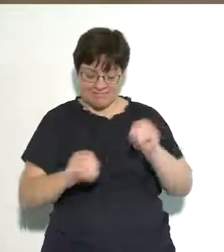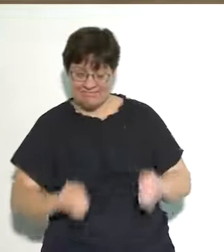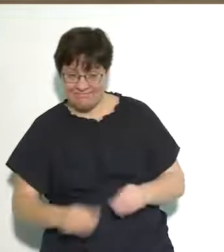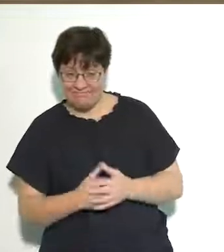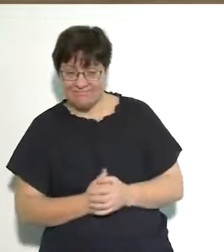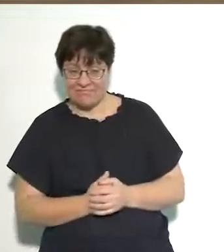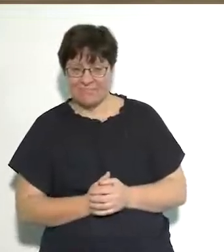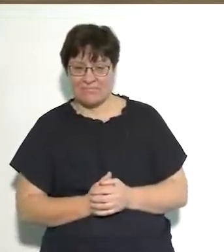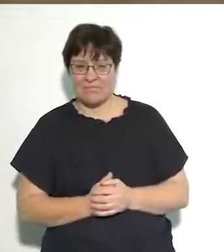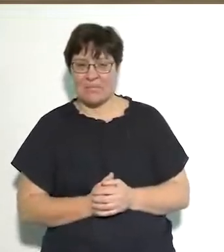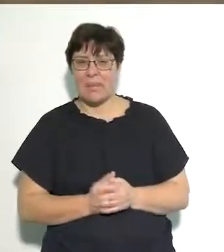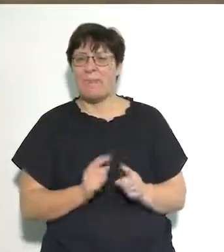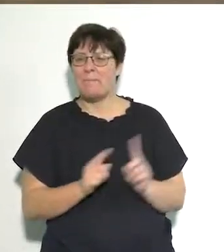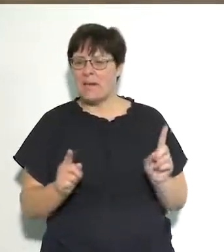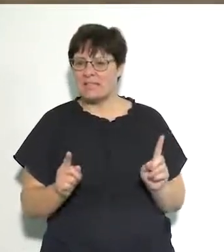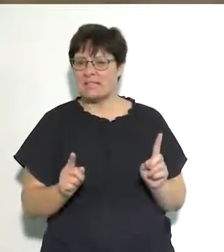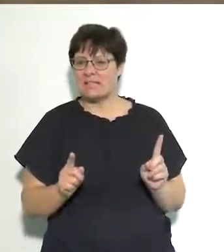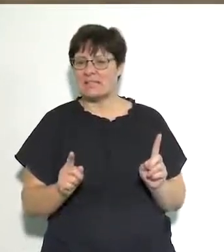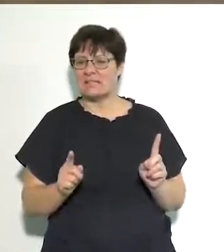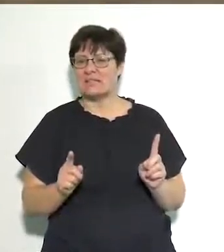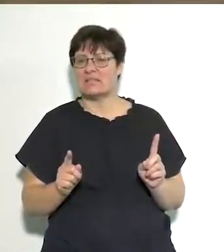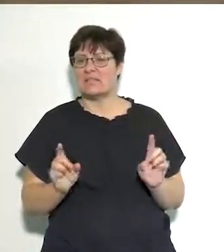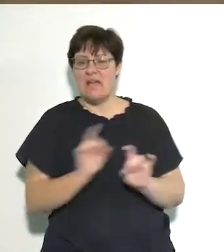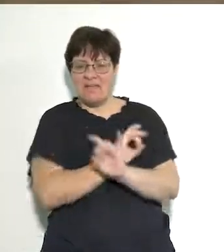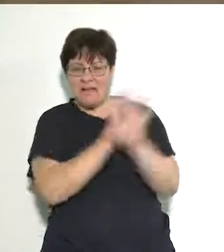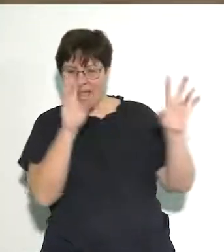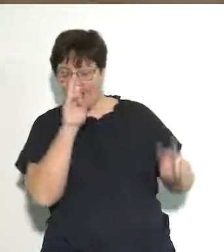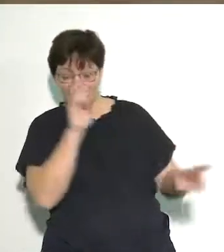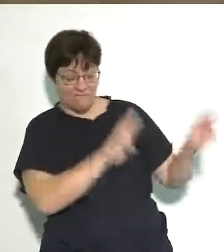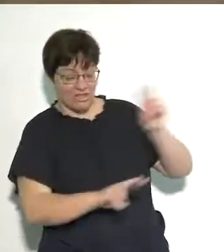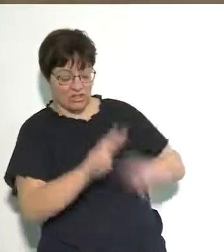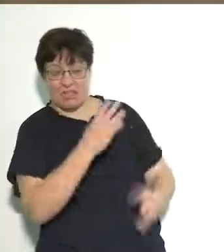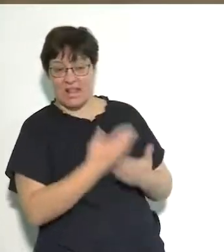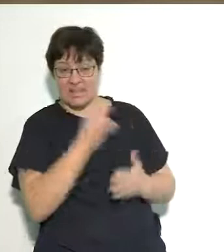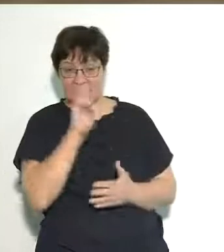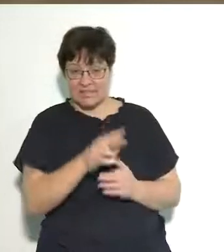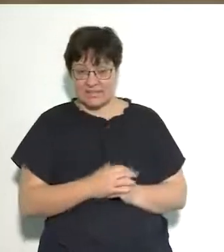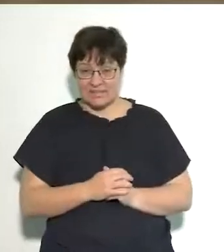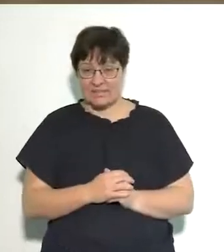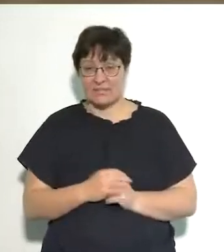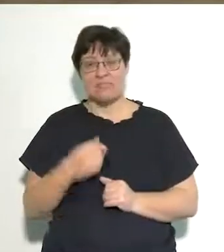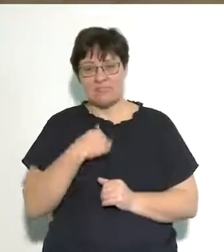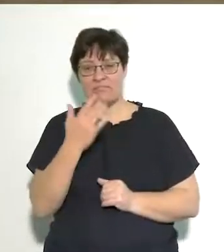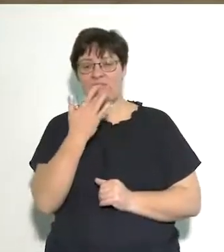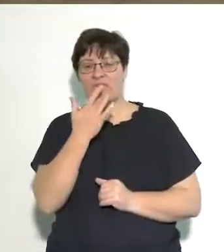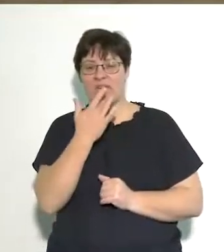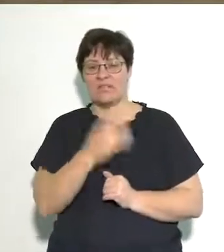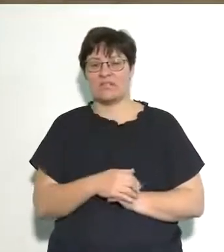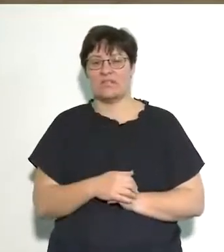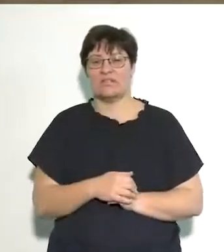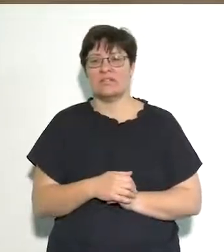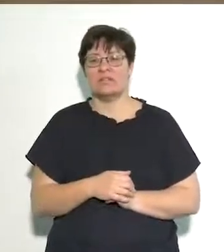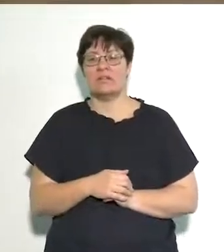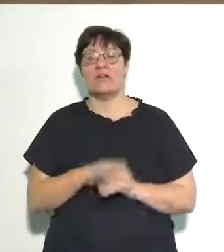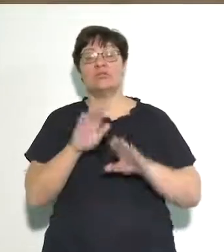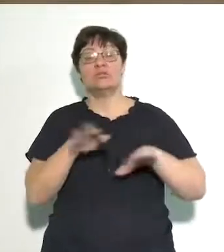hands, but it becomes a very clear visual as well. I also prefer that